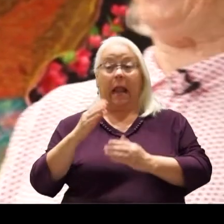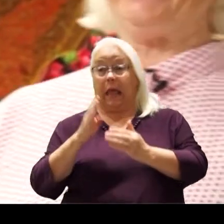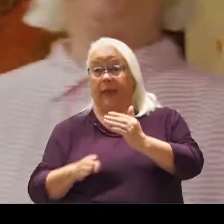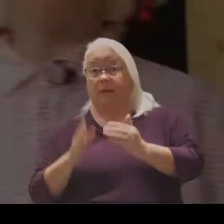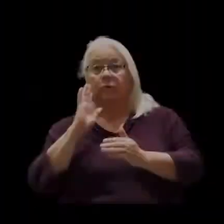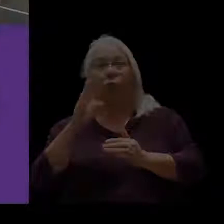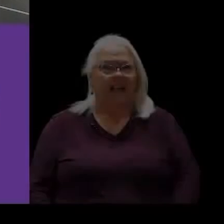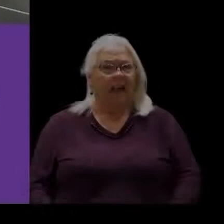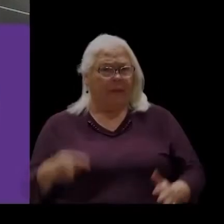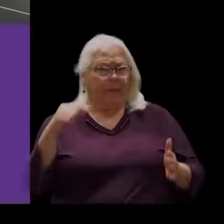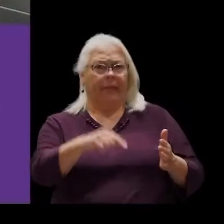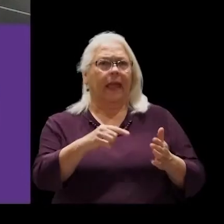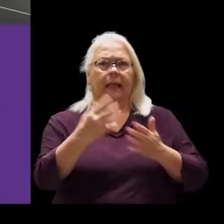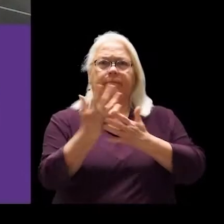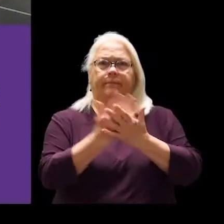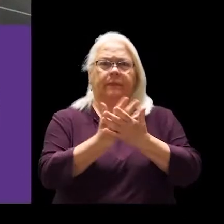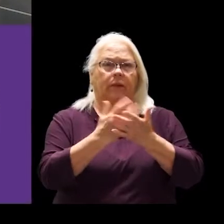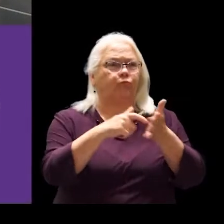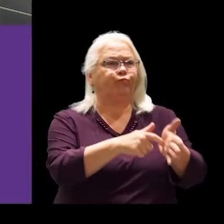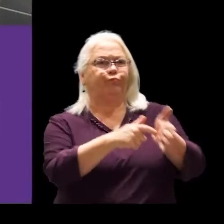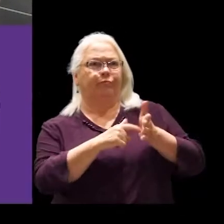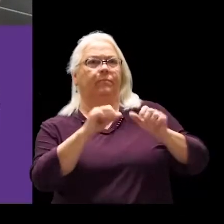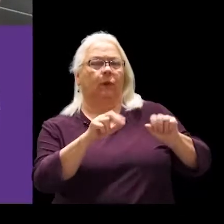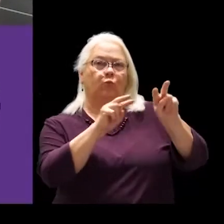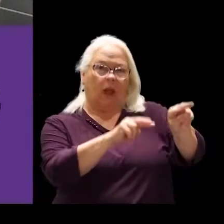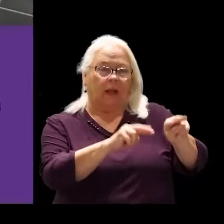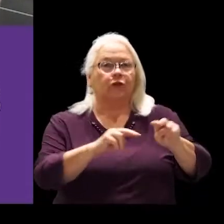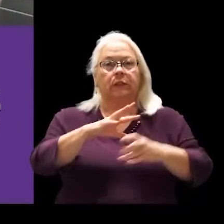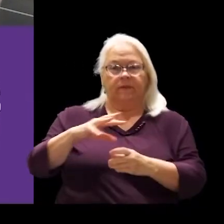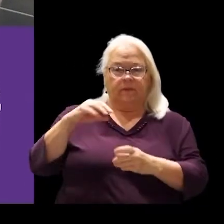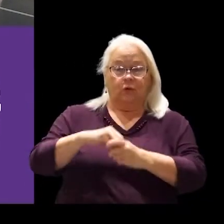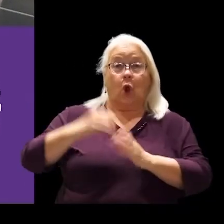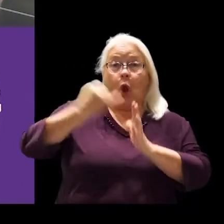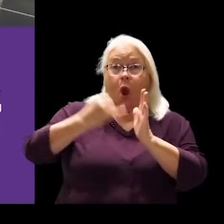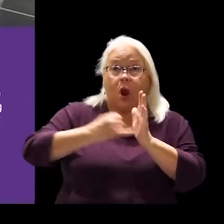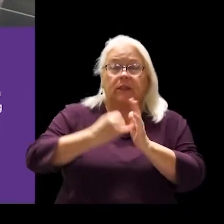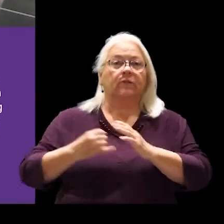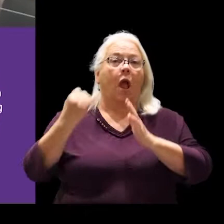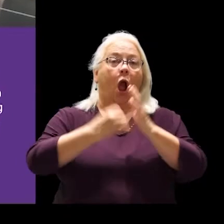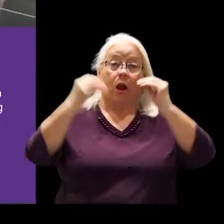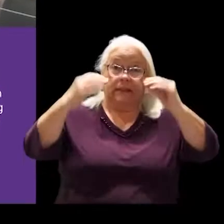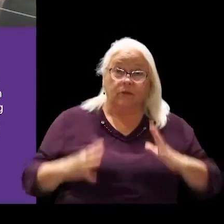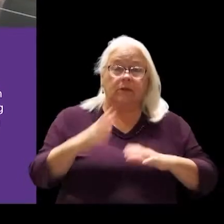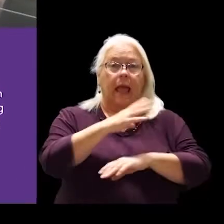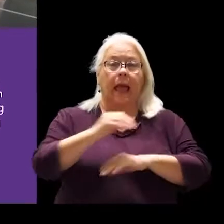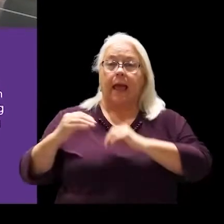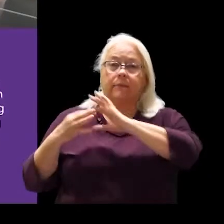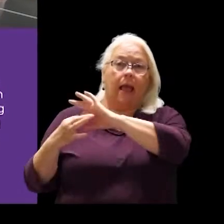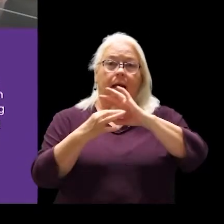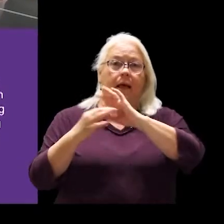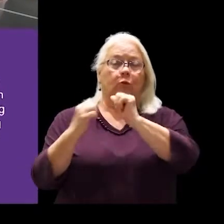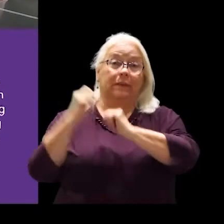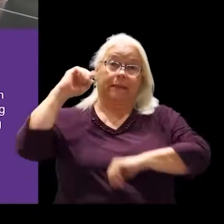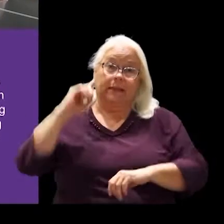Okay. This on-demand video webinar features artists, art instructors, and allies to the deaf and disability